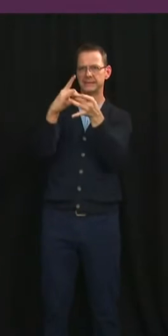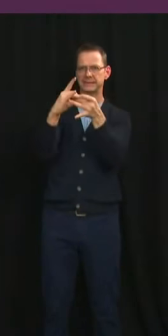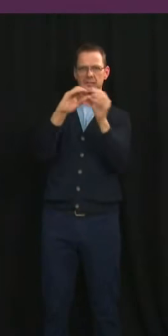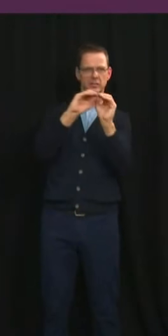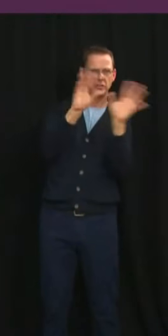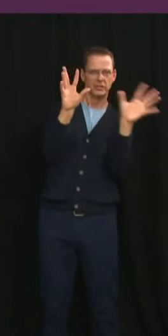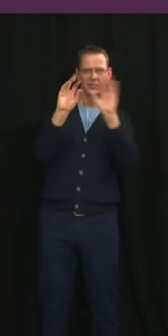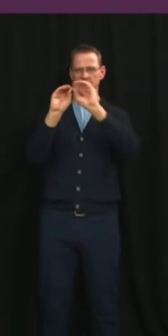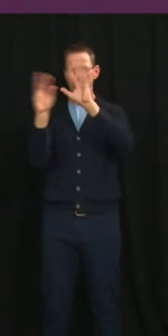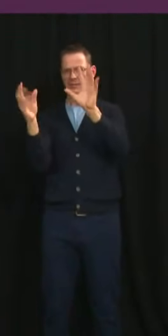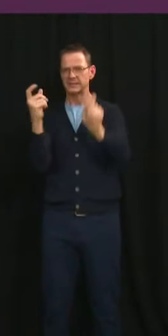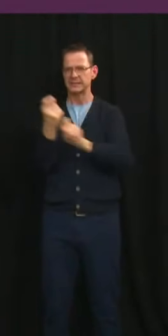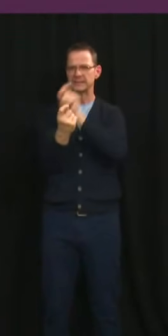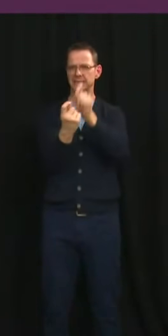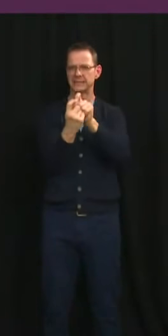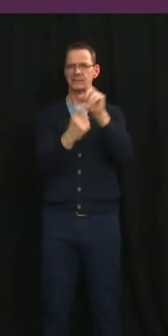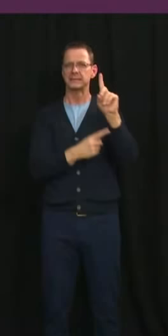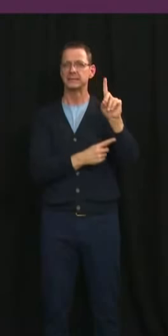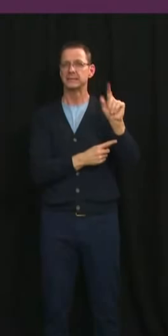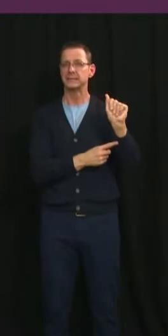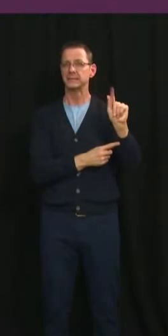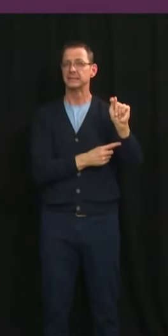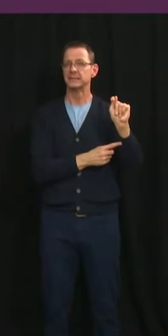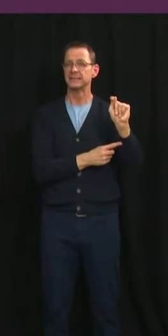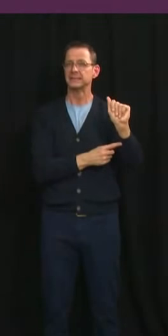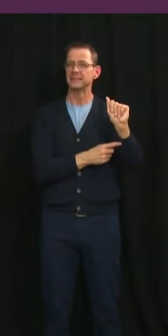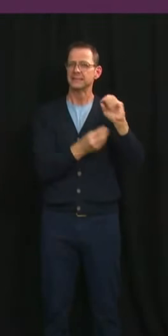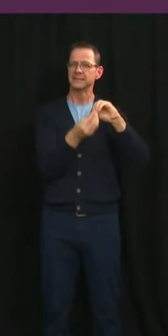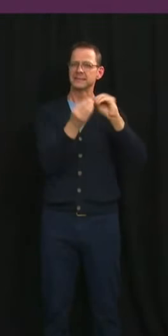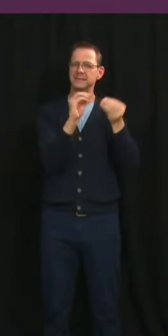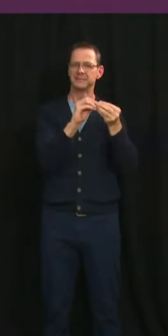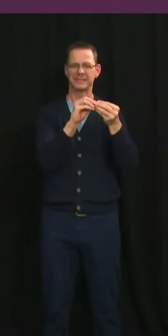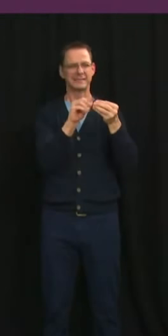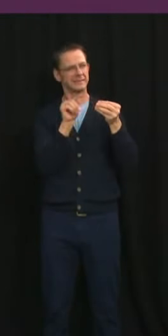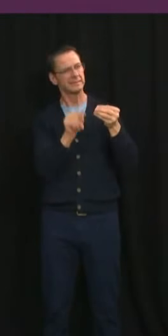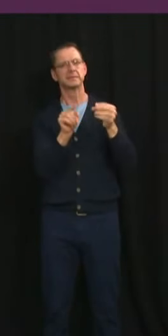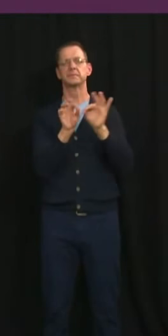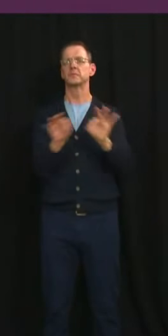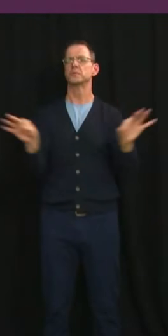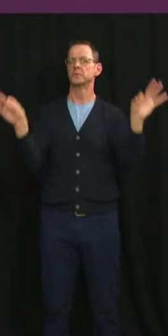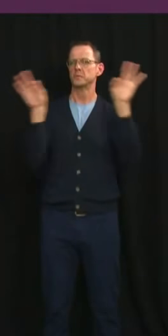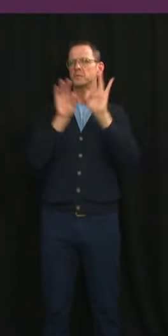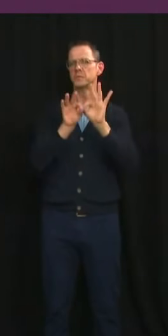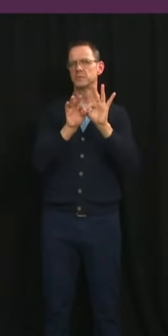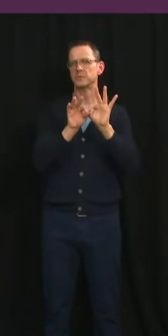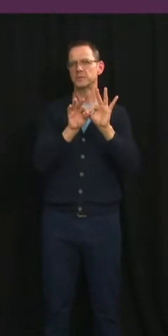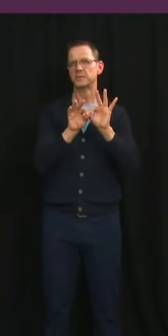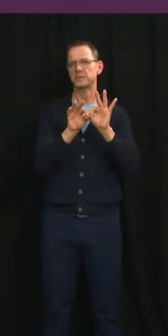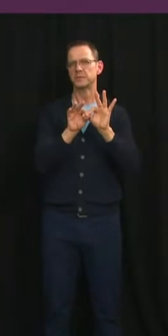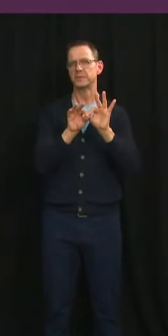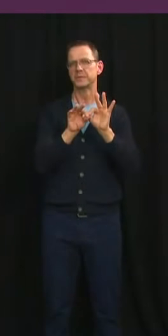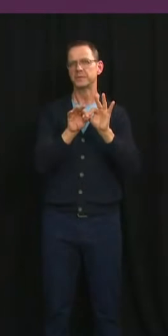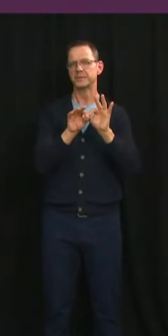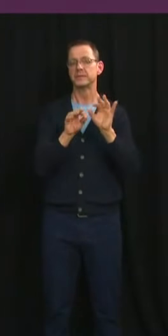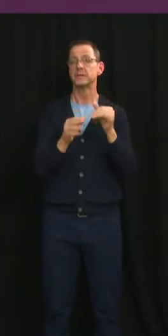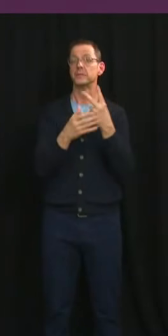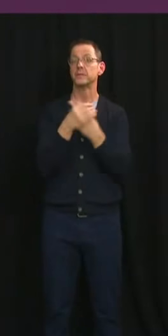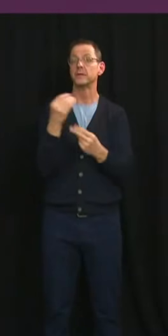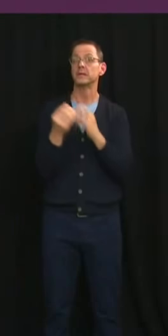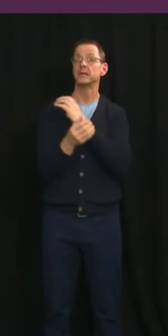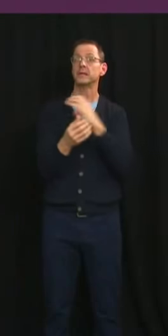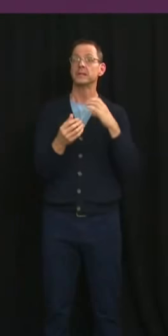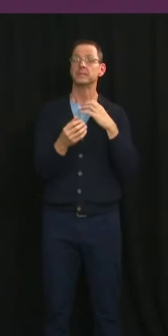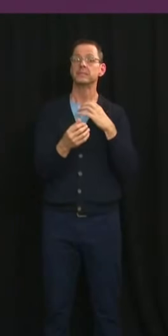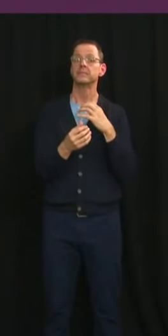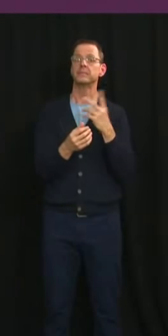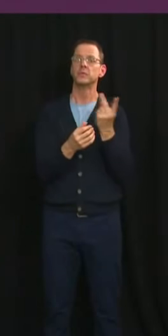community immunity as a key factor. But we'll take on board advice on that, and that committee will also be looking at whether we can apply that in a regional basis